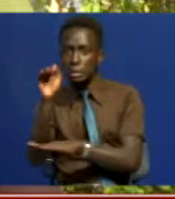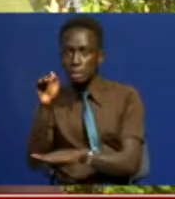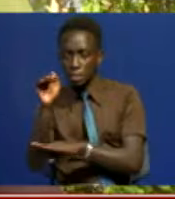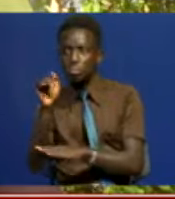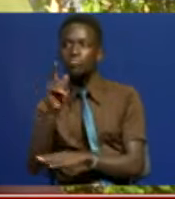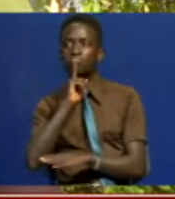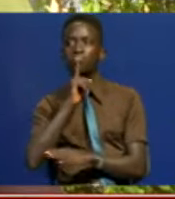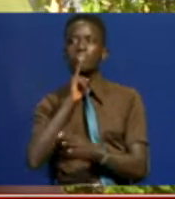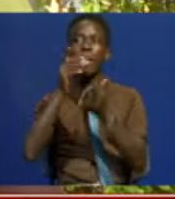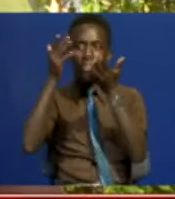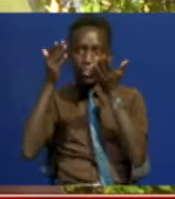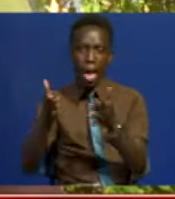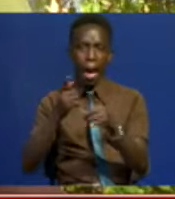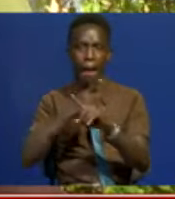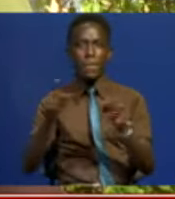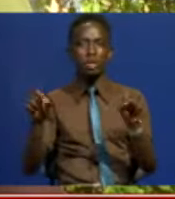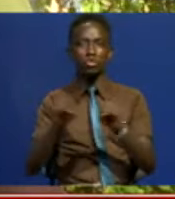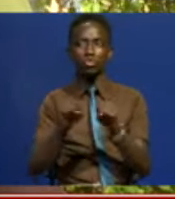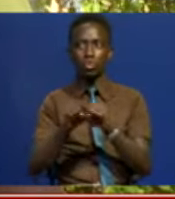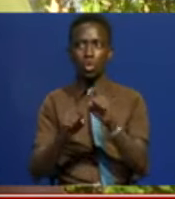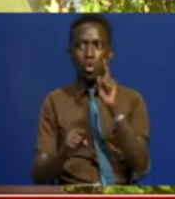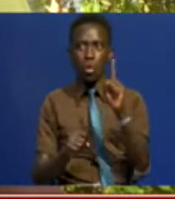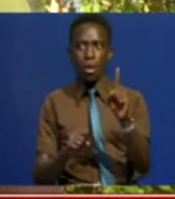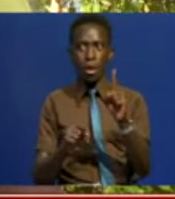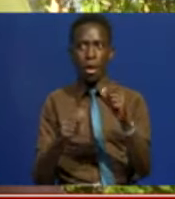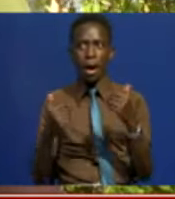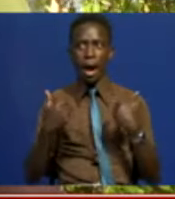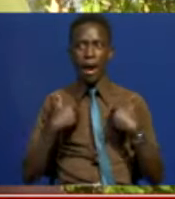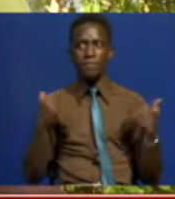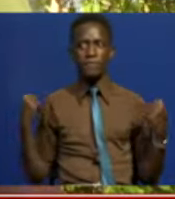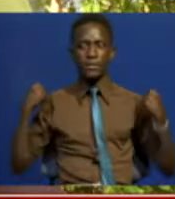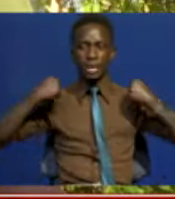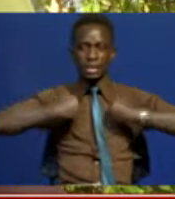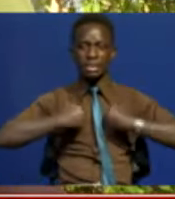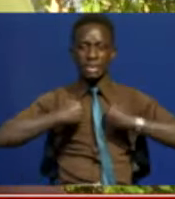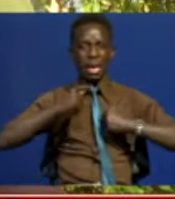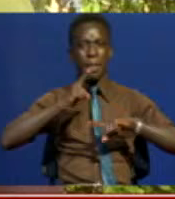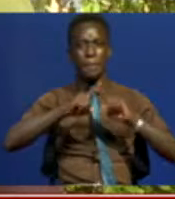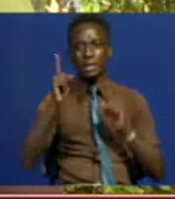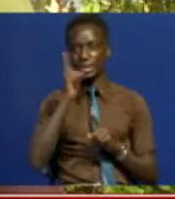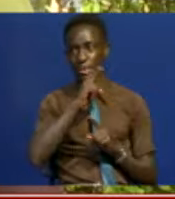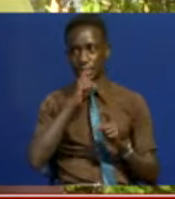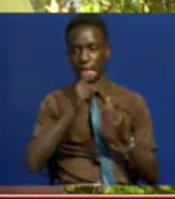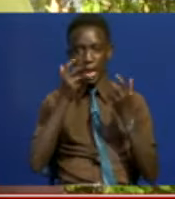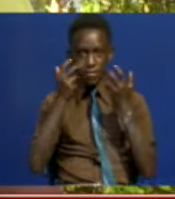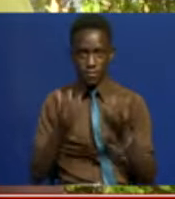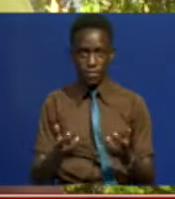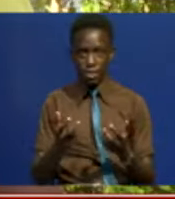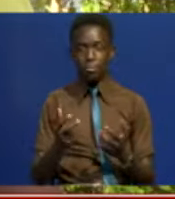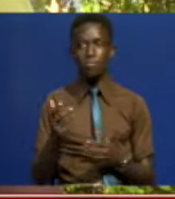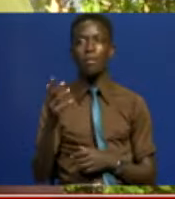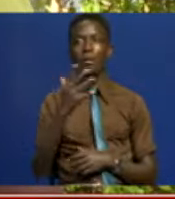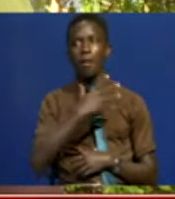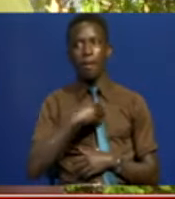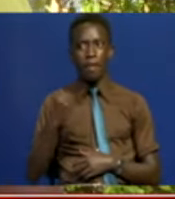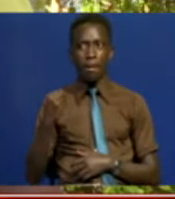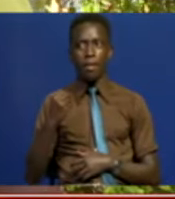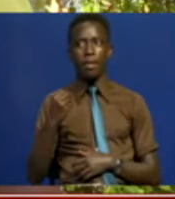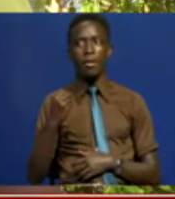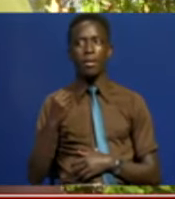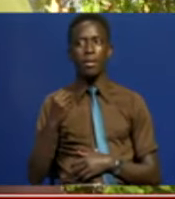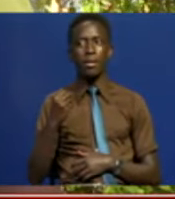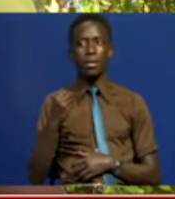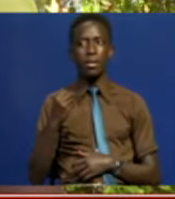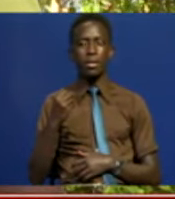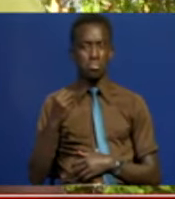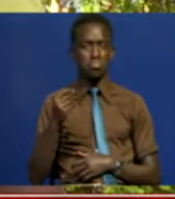but with one shoe, a leather jacket that was full of dust, and then also he was not